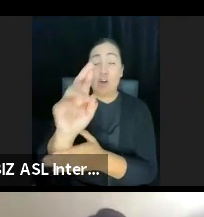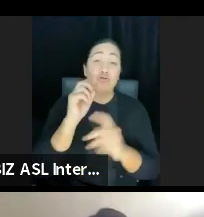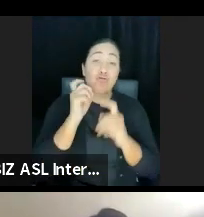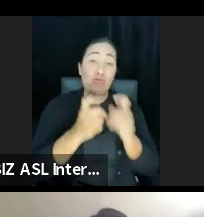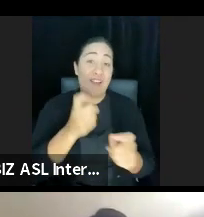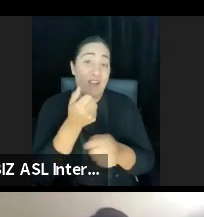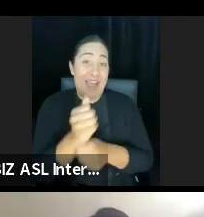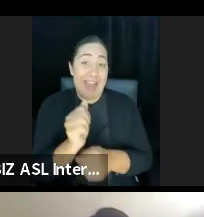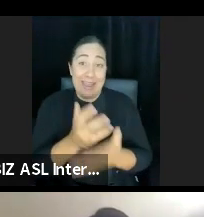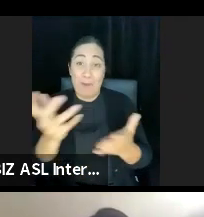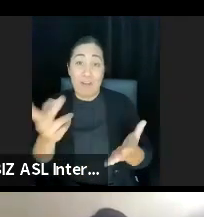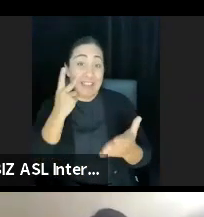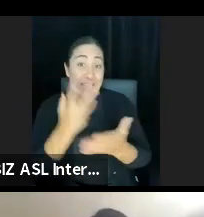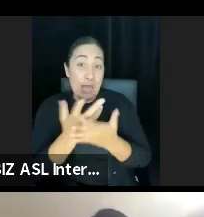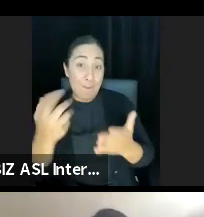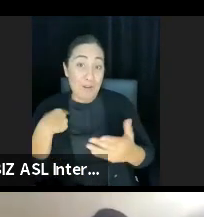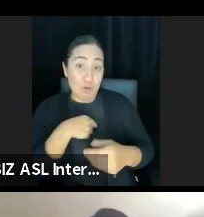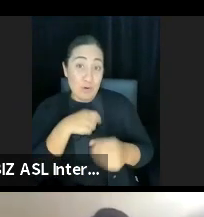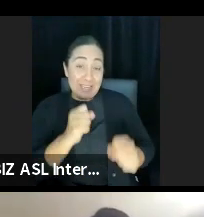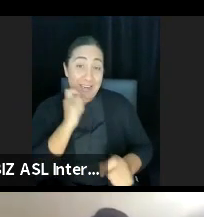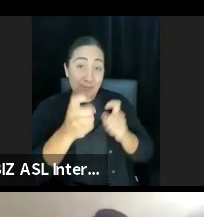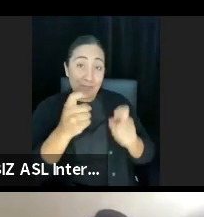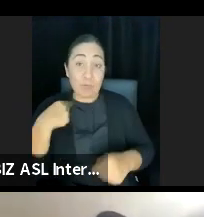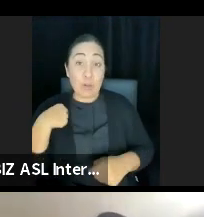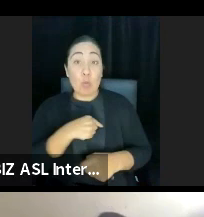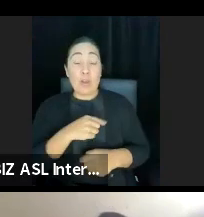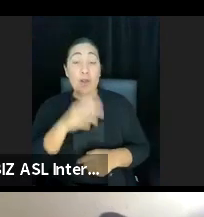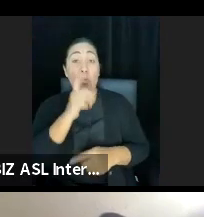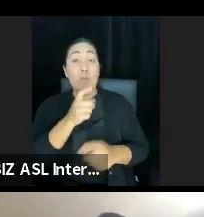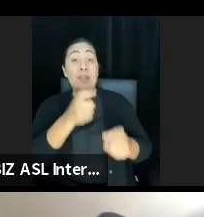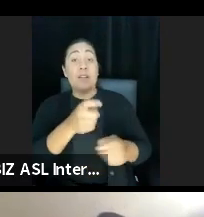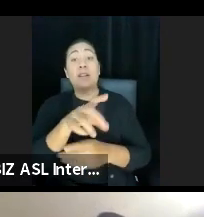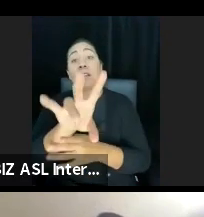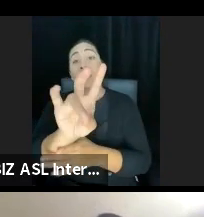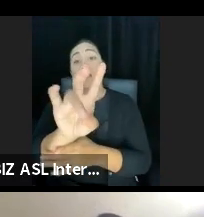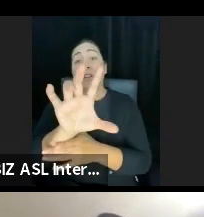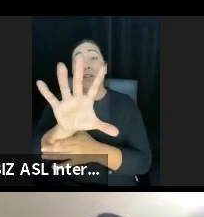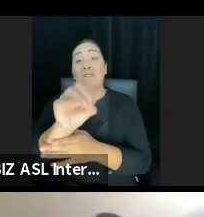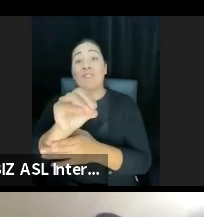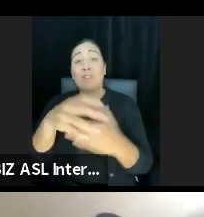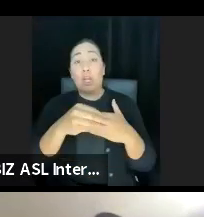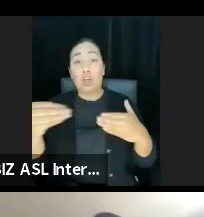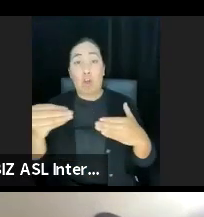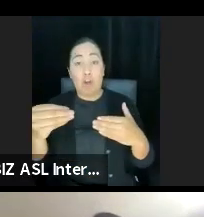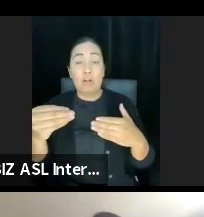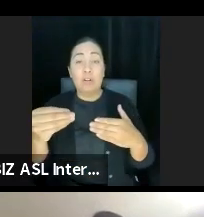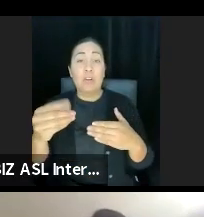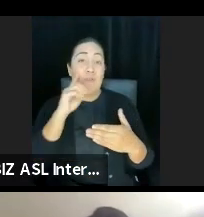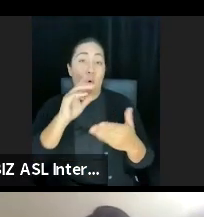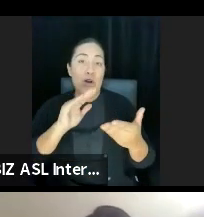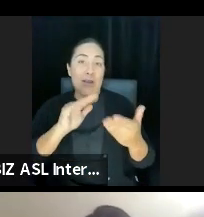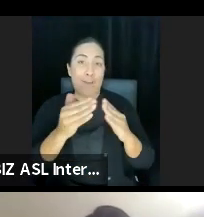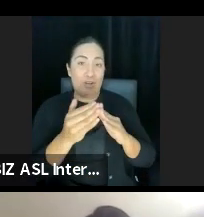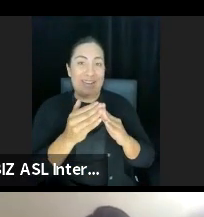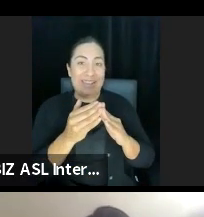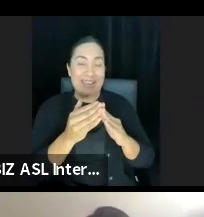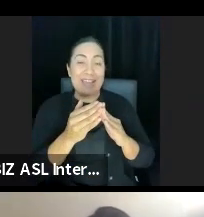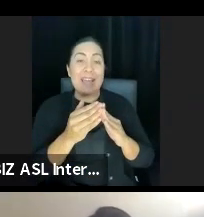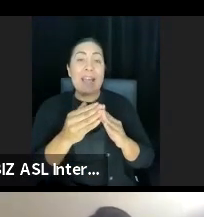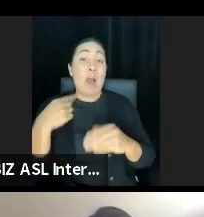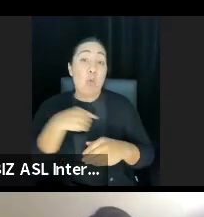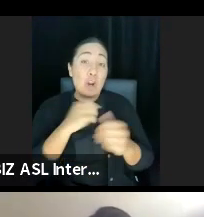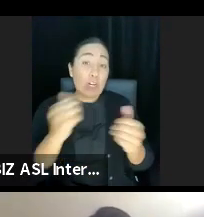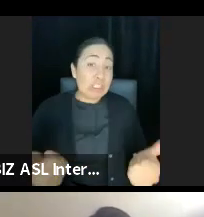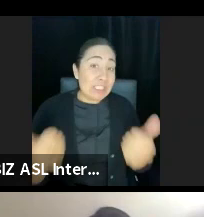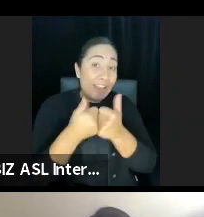can be. We as a collective will be donating $750 to the community house, and we're challenging our